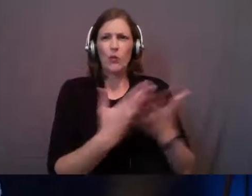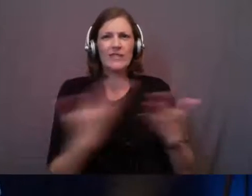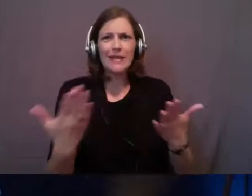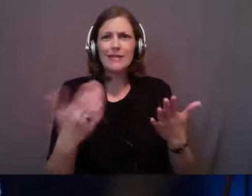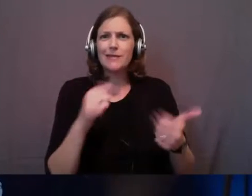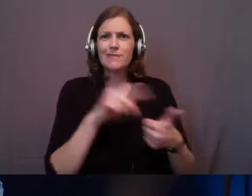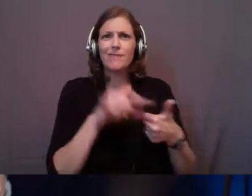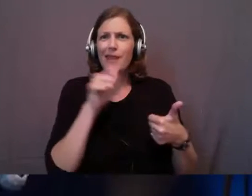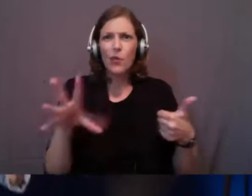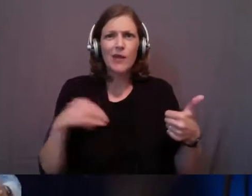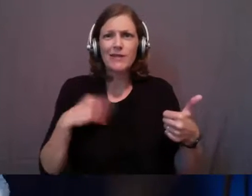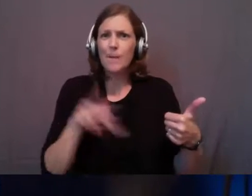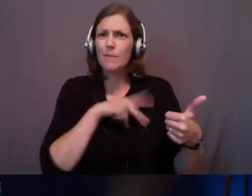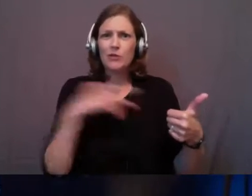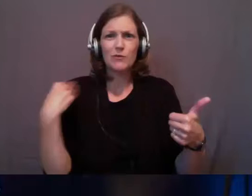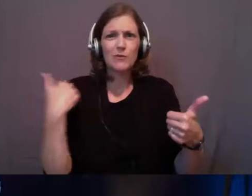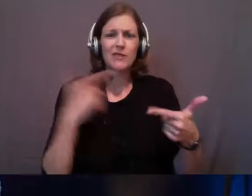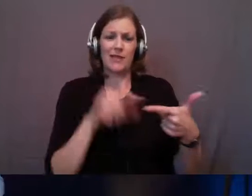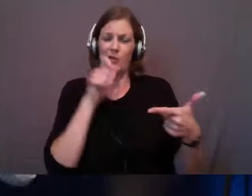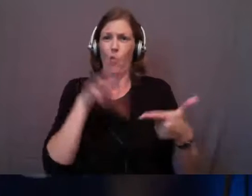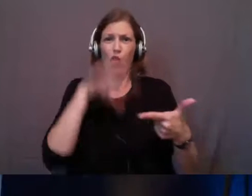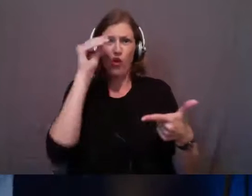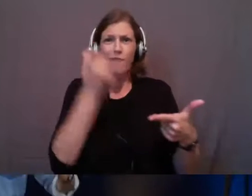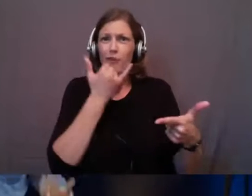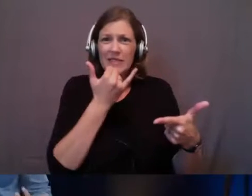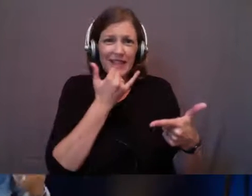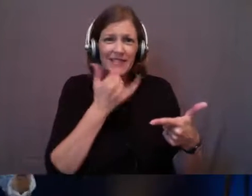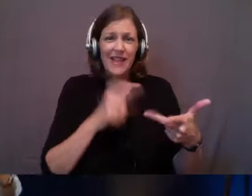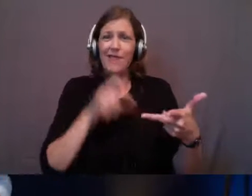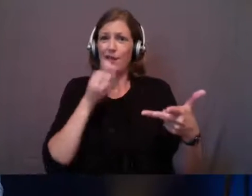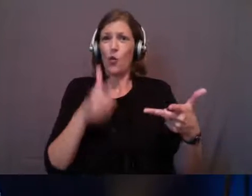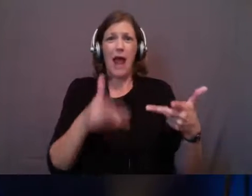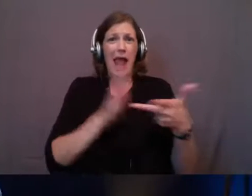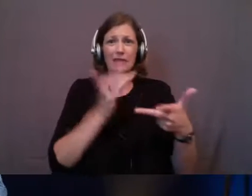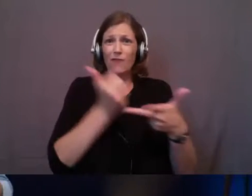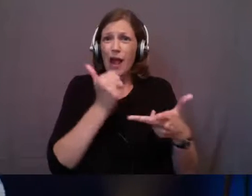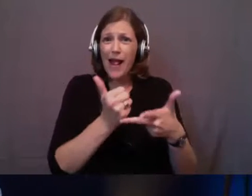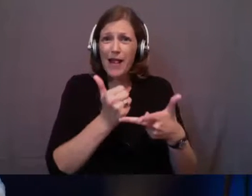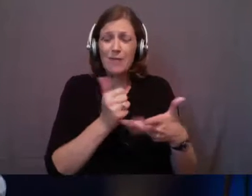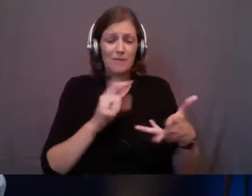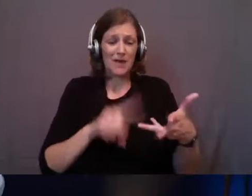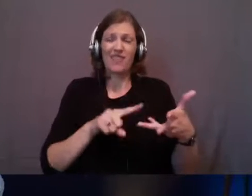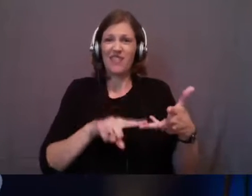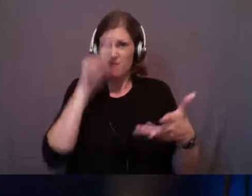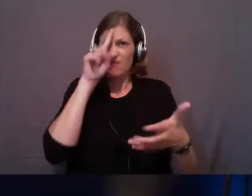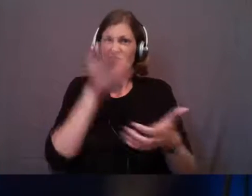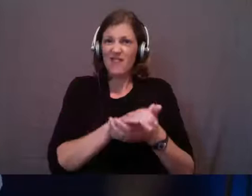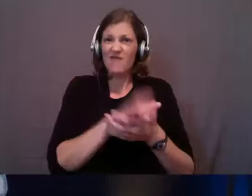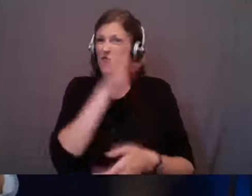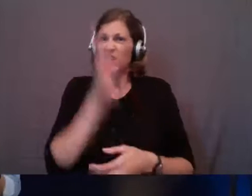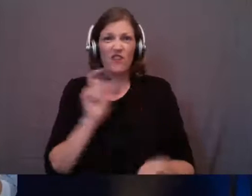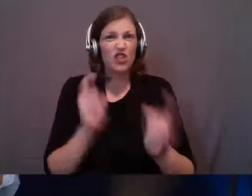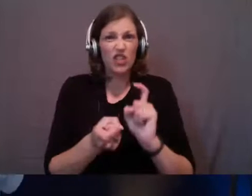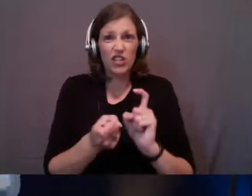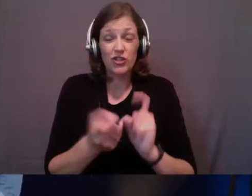personal responsibility. They don't learn from their mistakes. They don't ask others for help when they need help. And they believe they will never change. And if we're